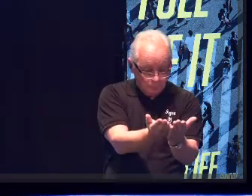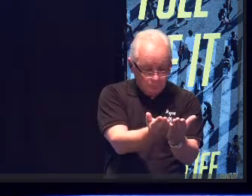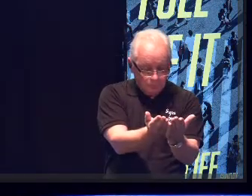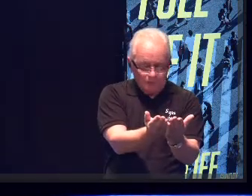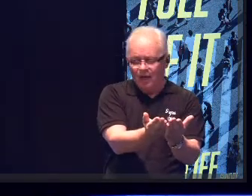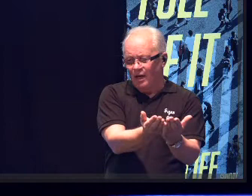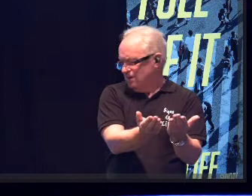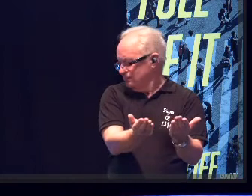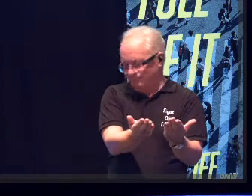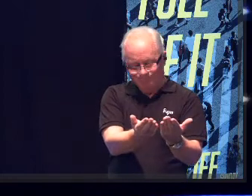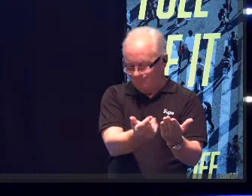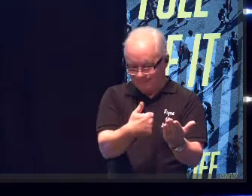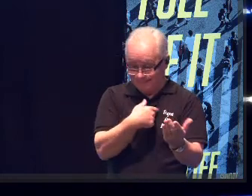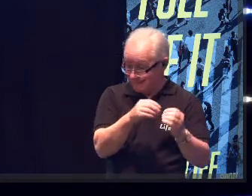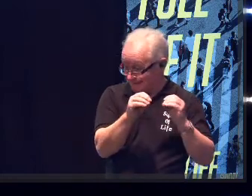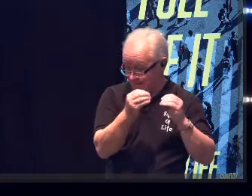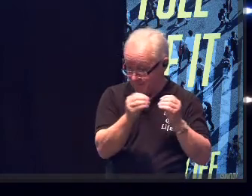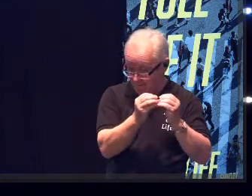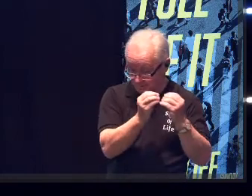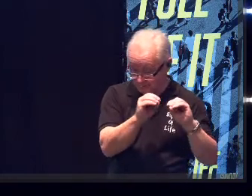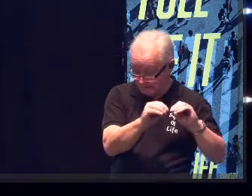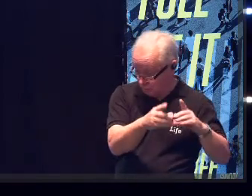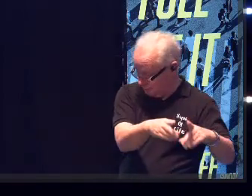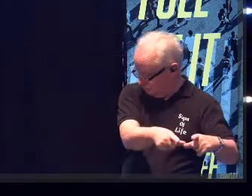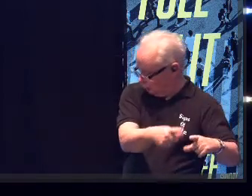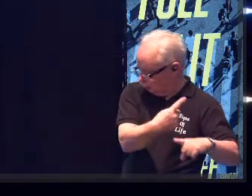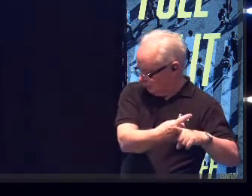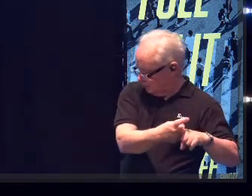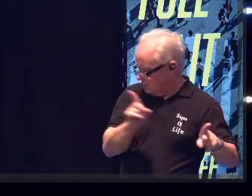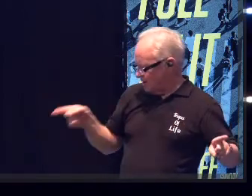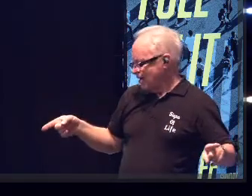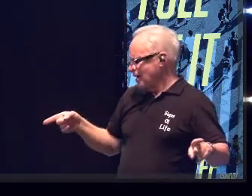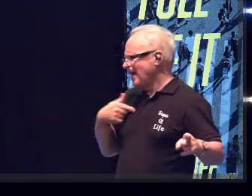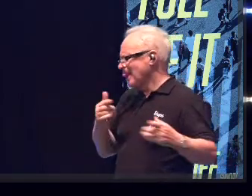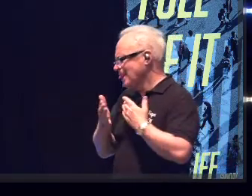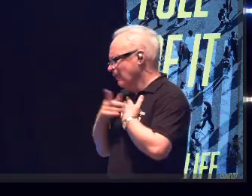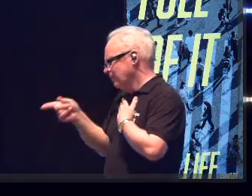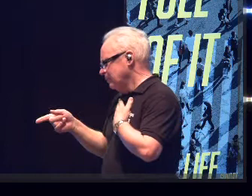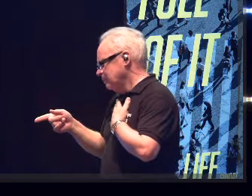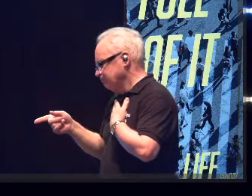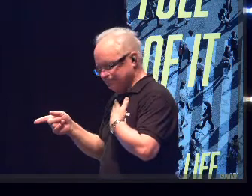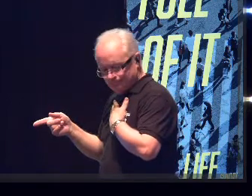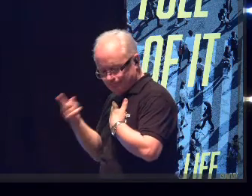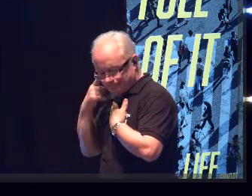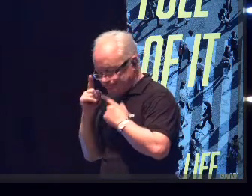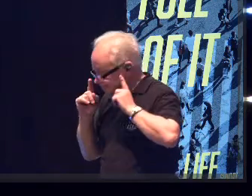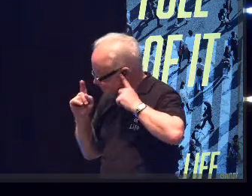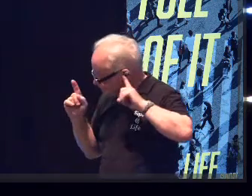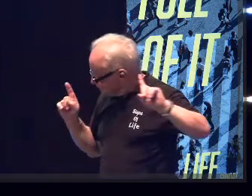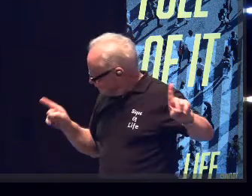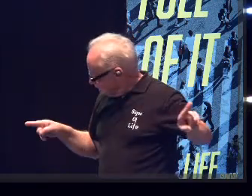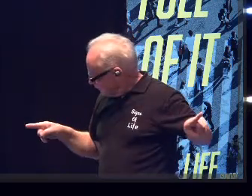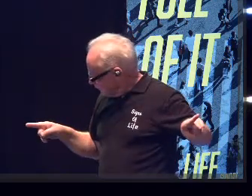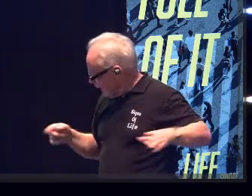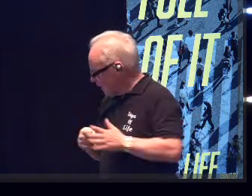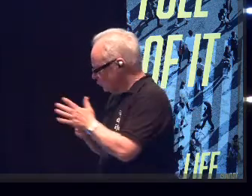This is the mistake of thinking that we love people more than God loves them. We think we know better.